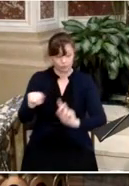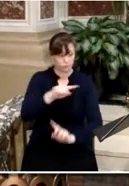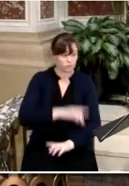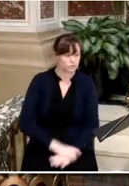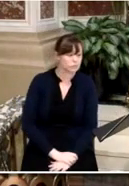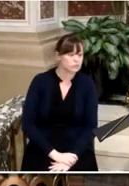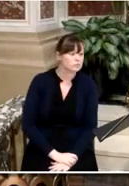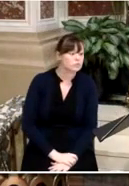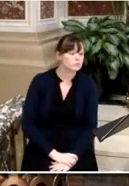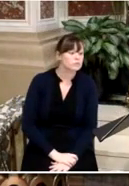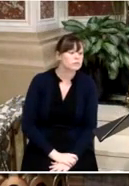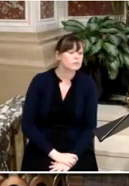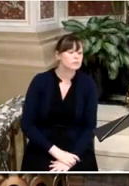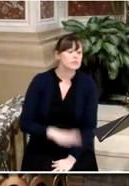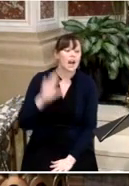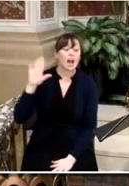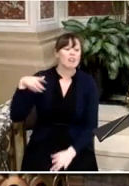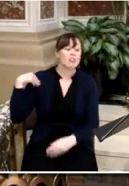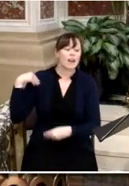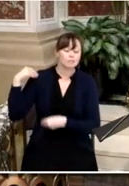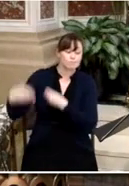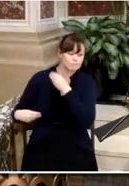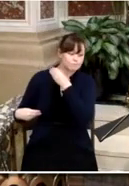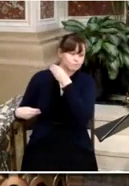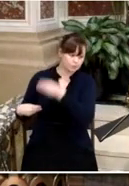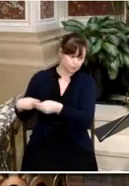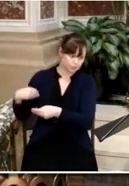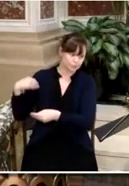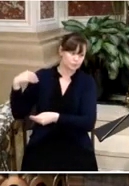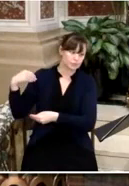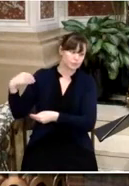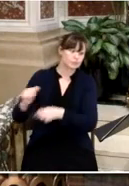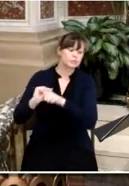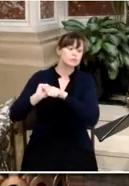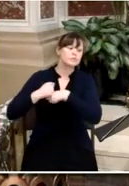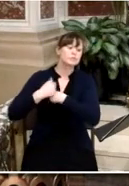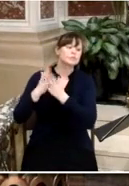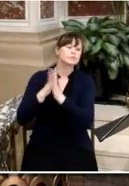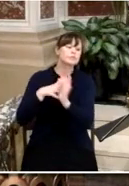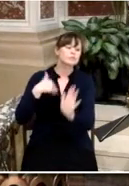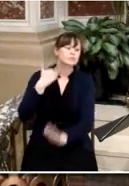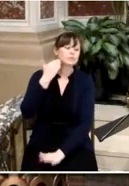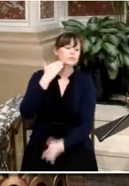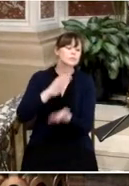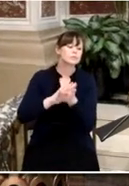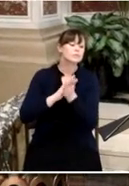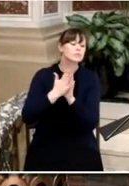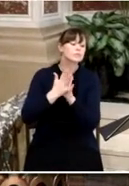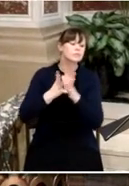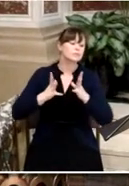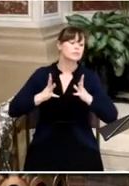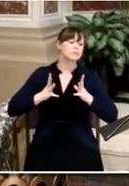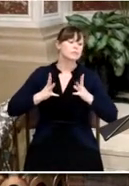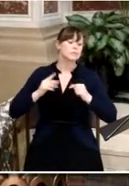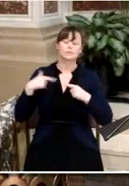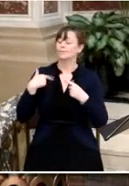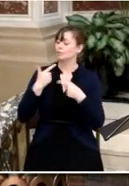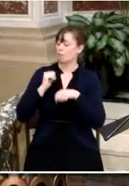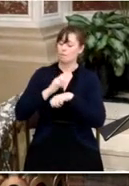Cuantos lo vean reconocerán que son la estirpe que bendijo el Señor.